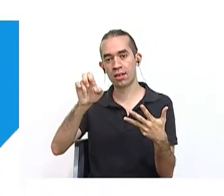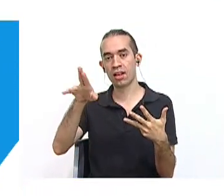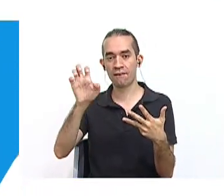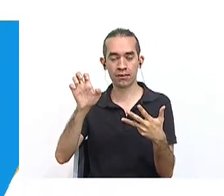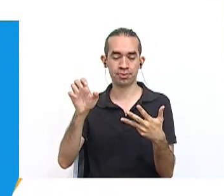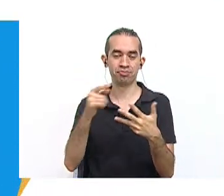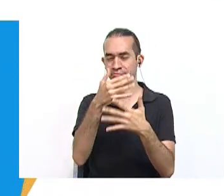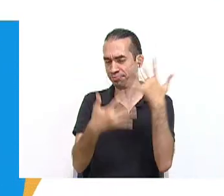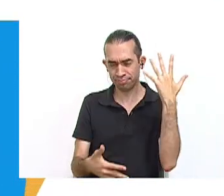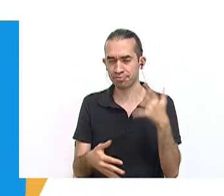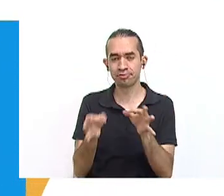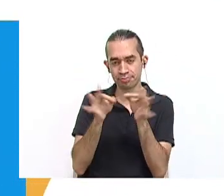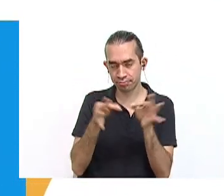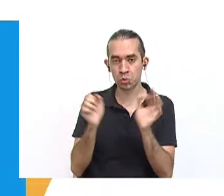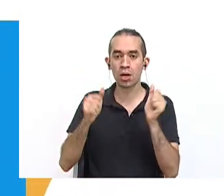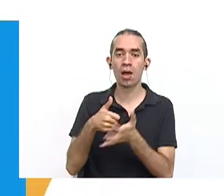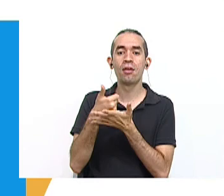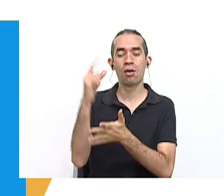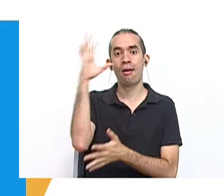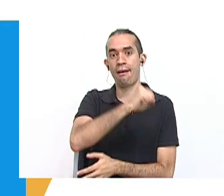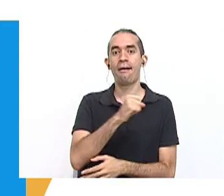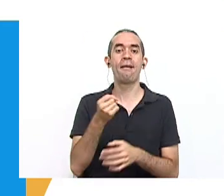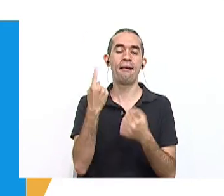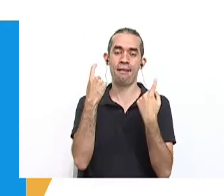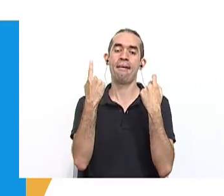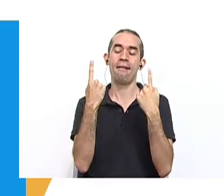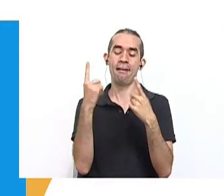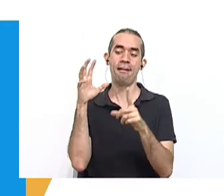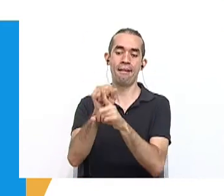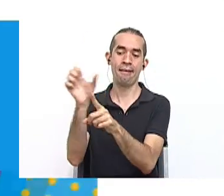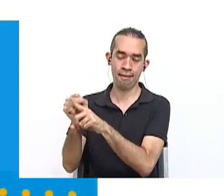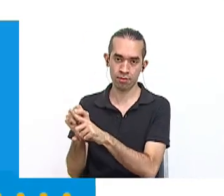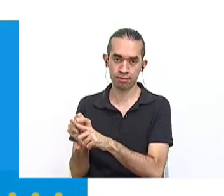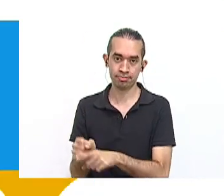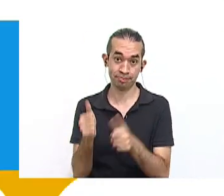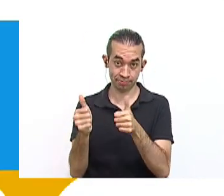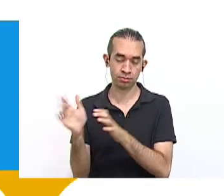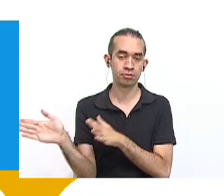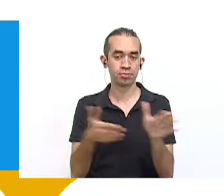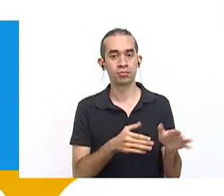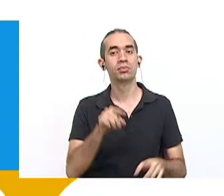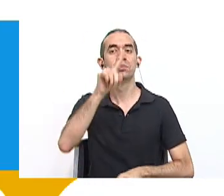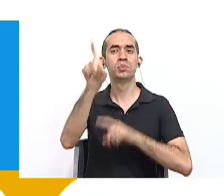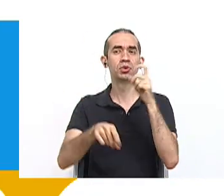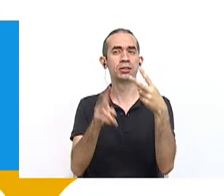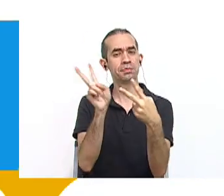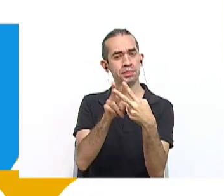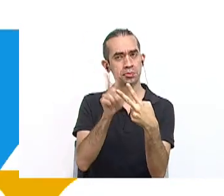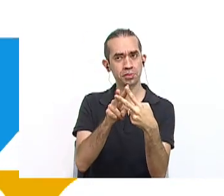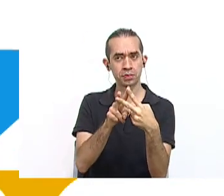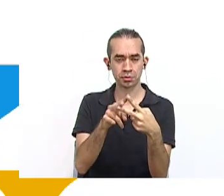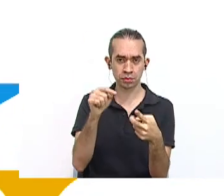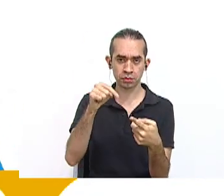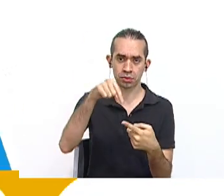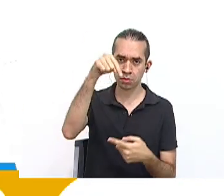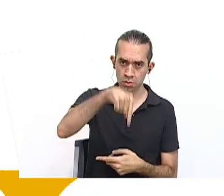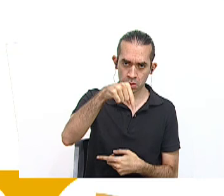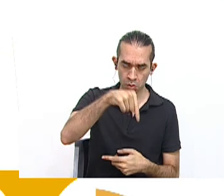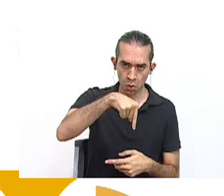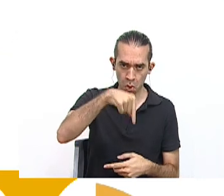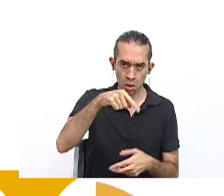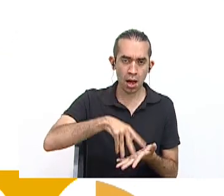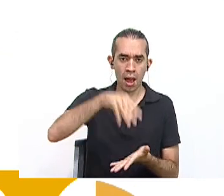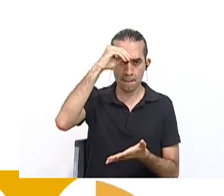okay? Now I have 2 more questions for you today. Question number 1. What did I learn